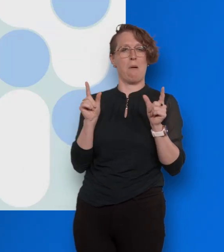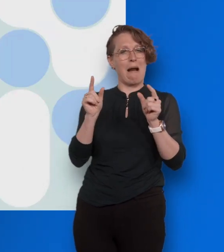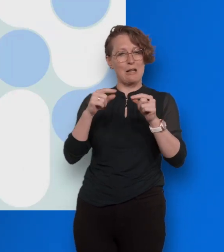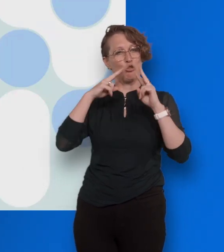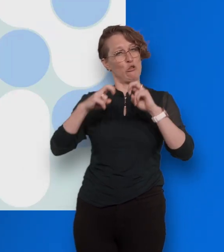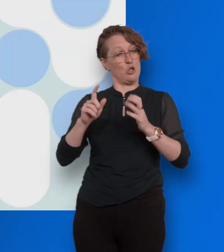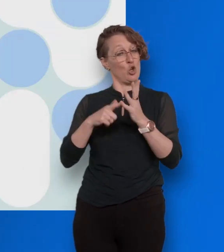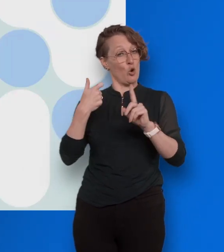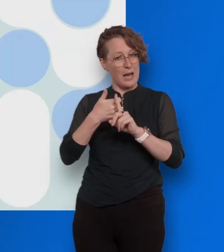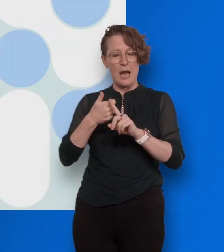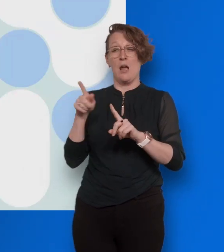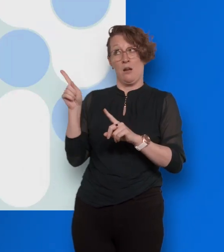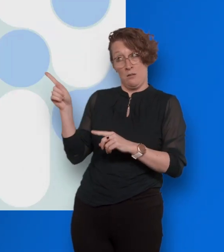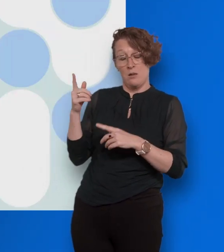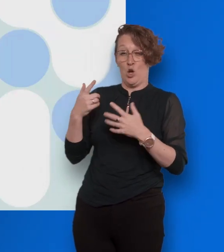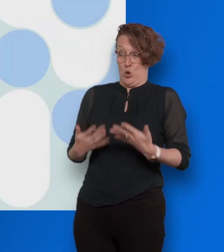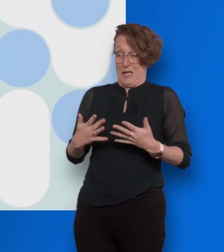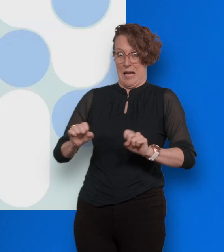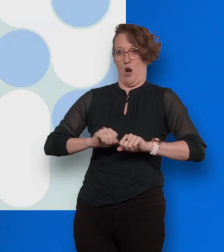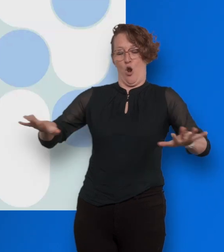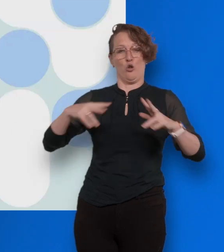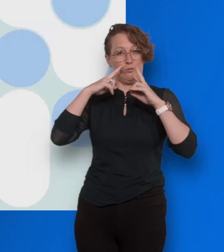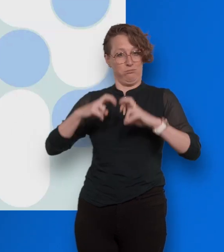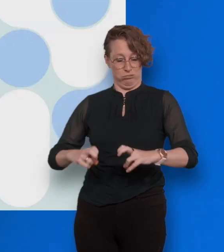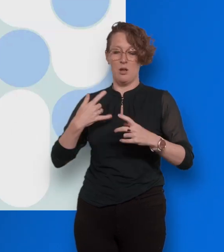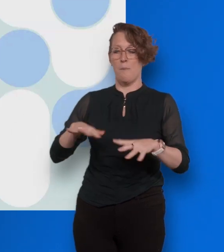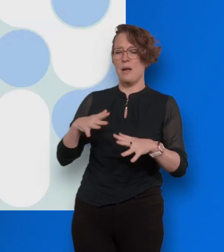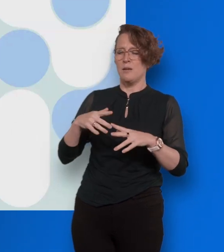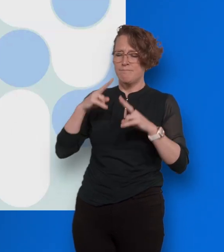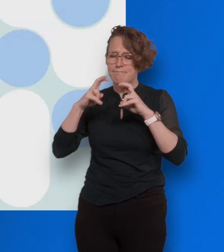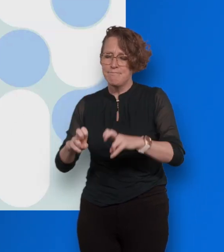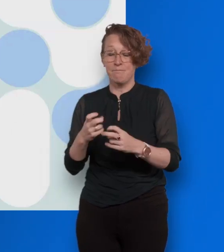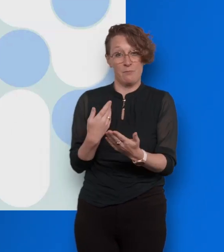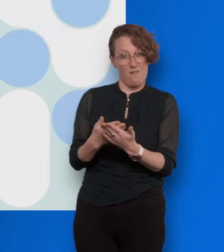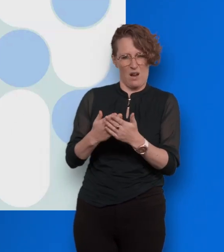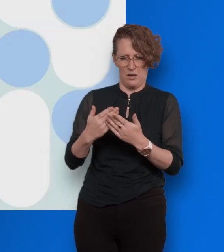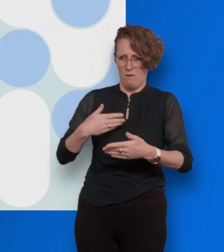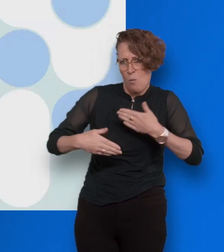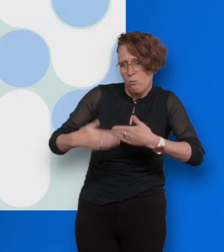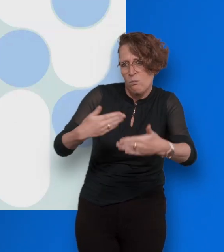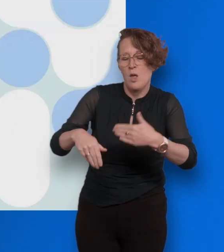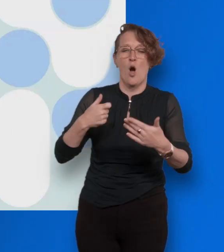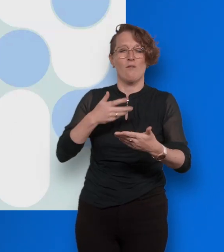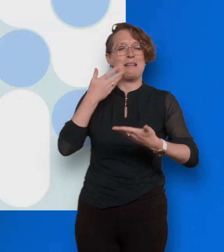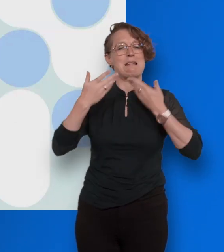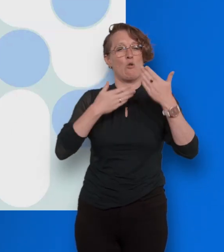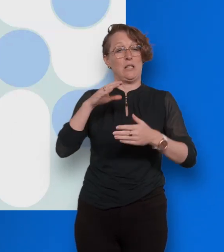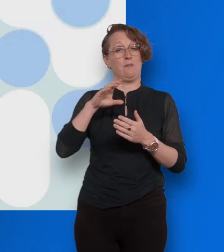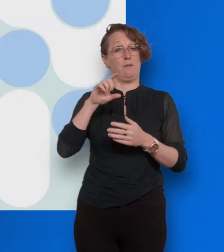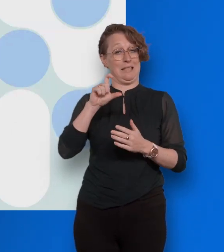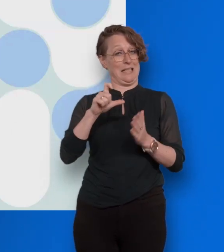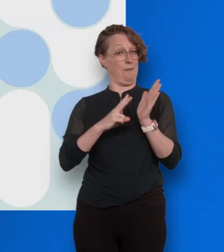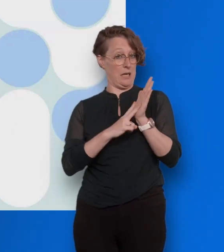UK, who will talk about a study that comes out today that they have conducted on the effectiveness of narrative CVs.